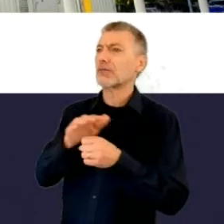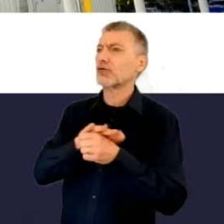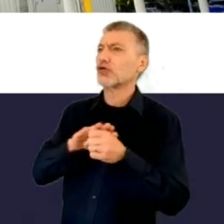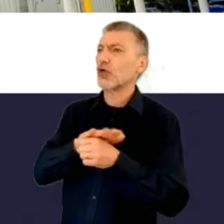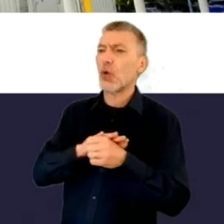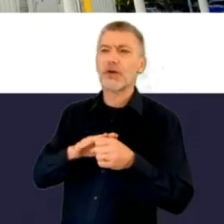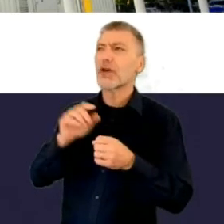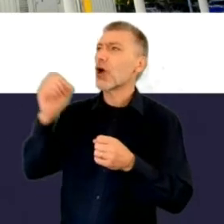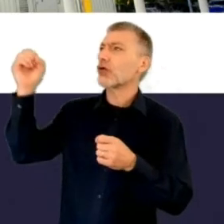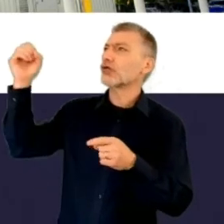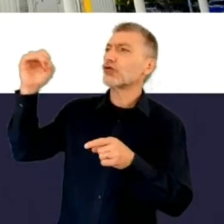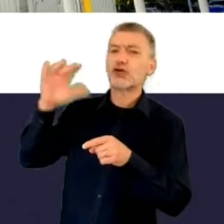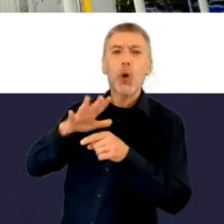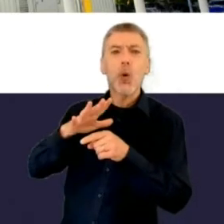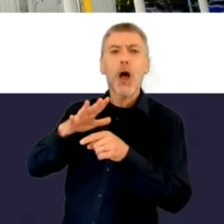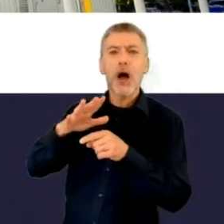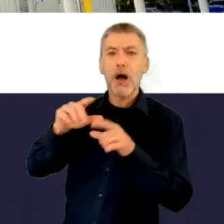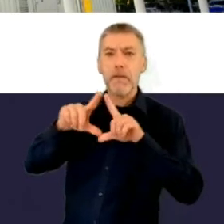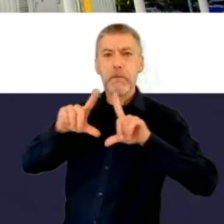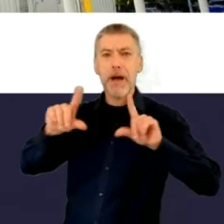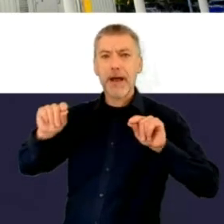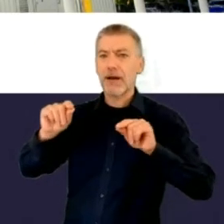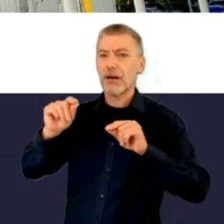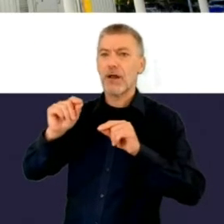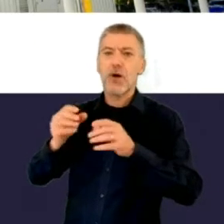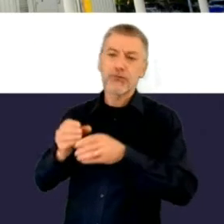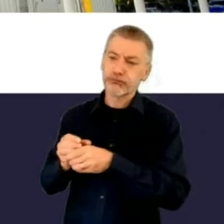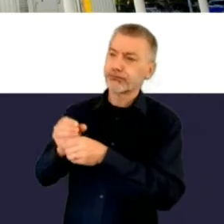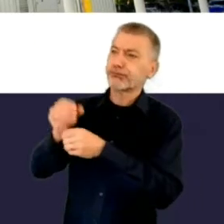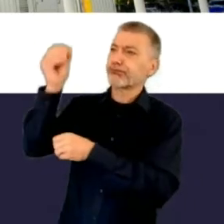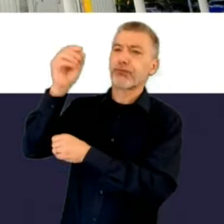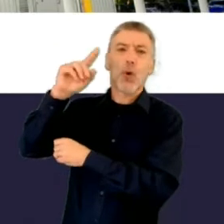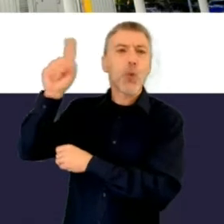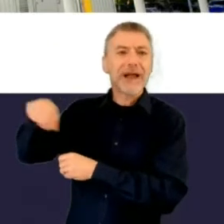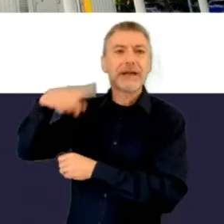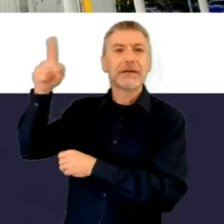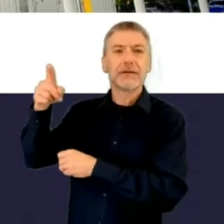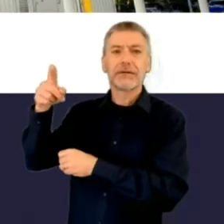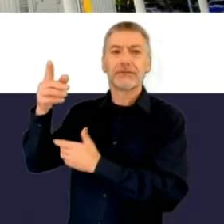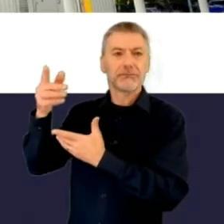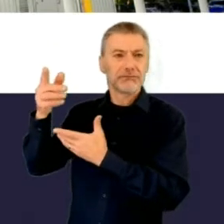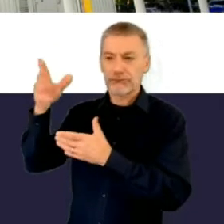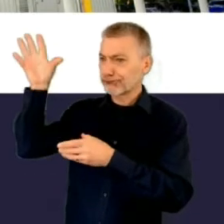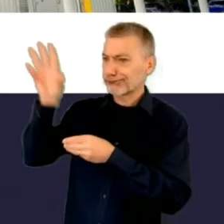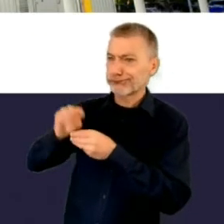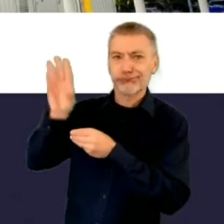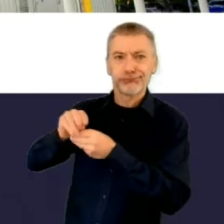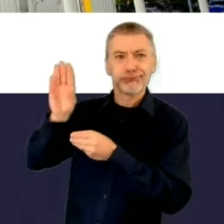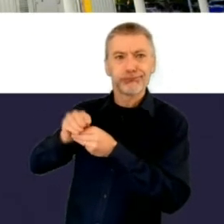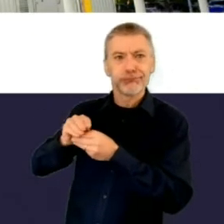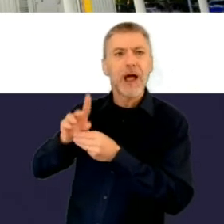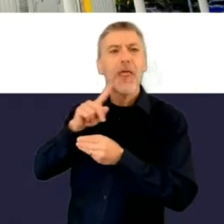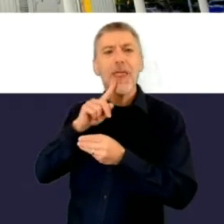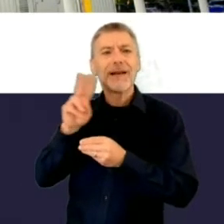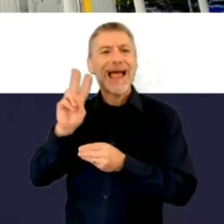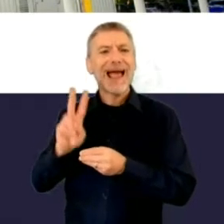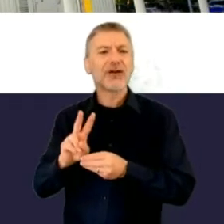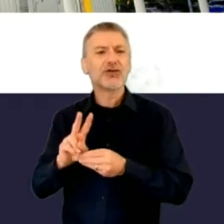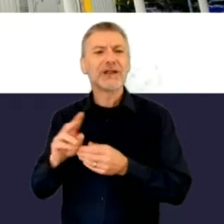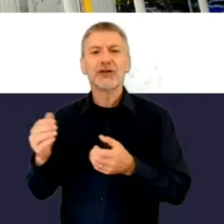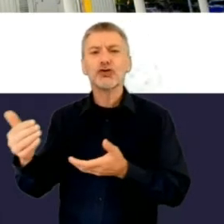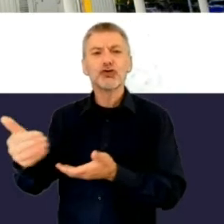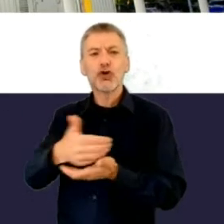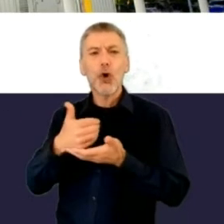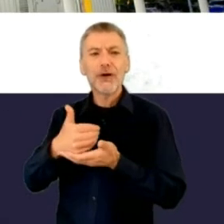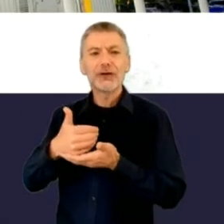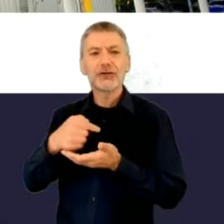wind turbine, whatever it is to get your power. The second thing is energy storage. And then the last thing is kind